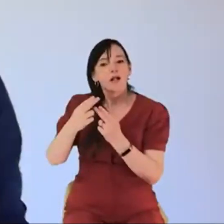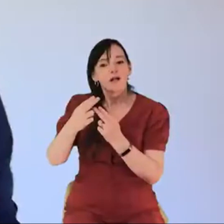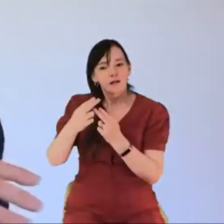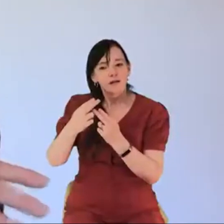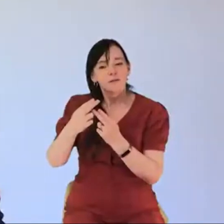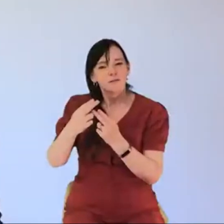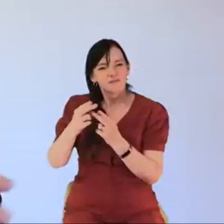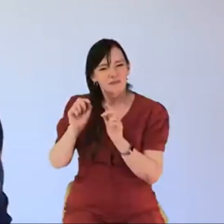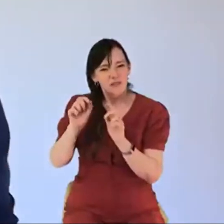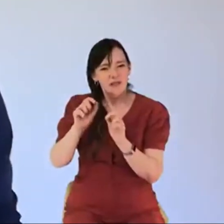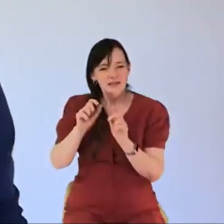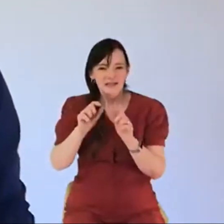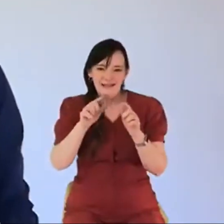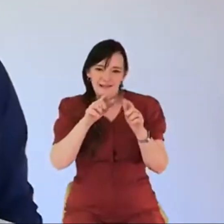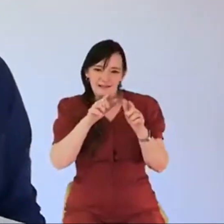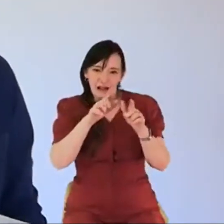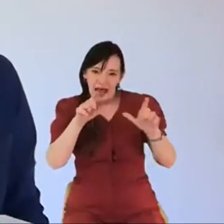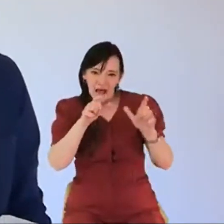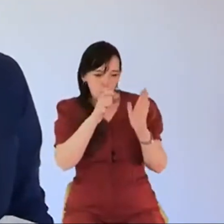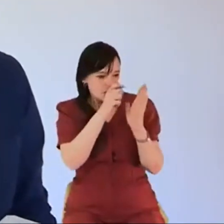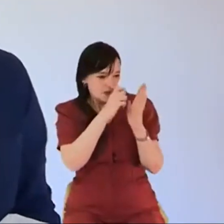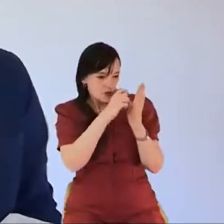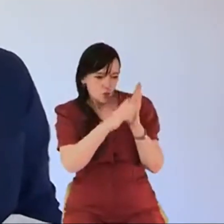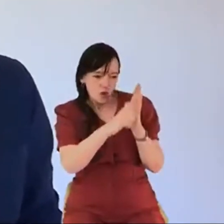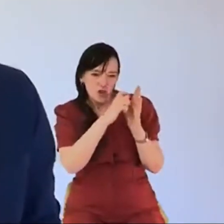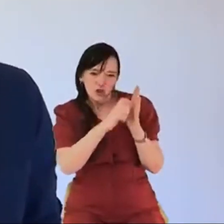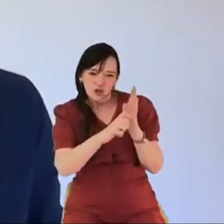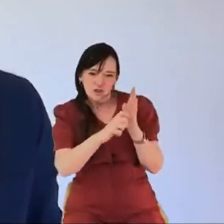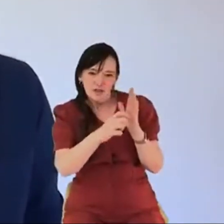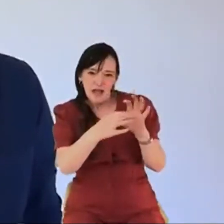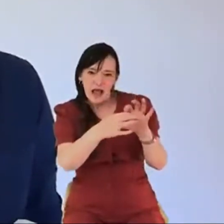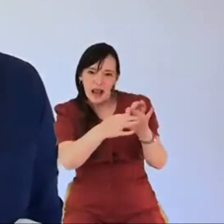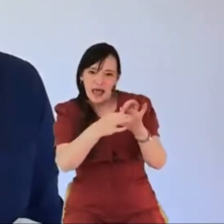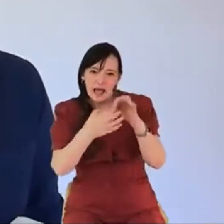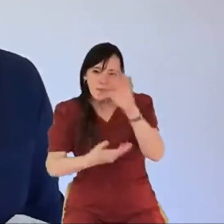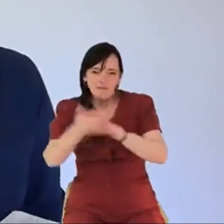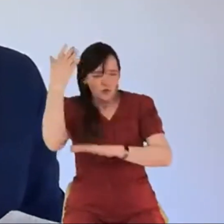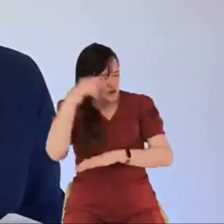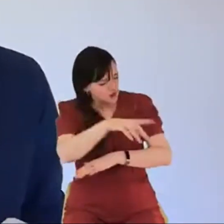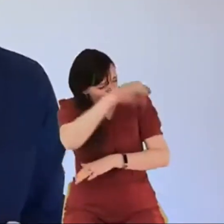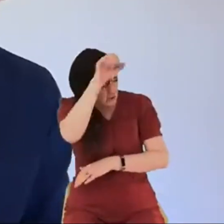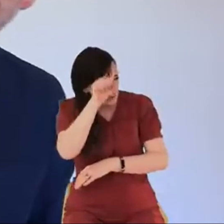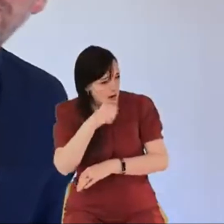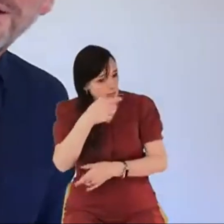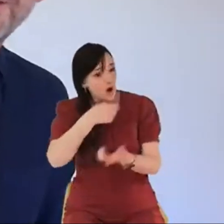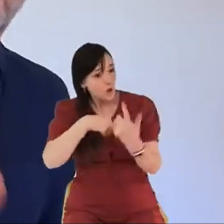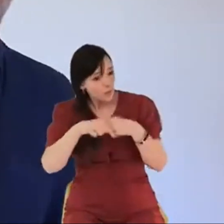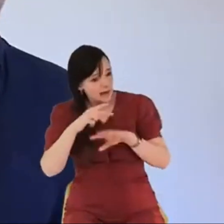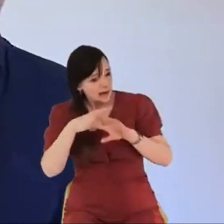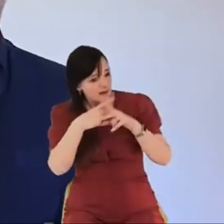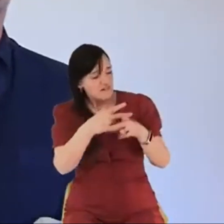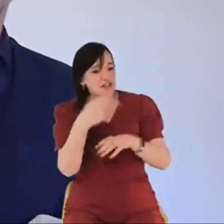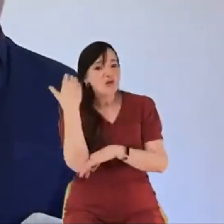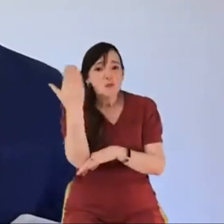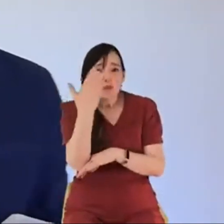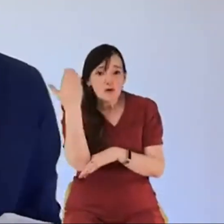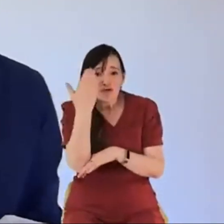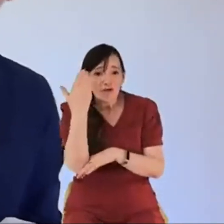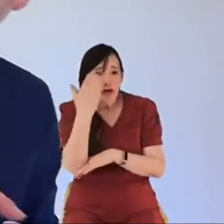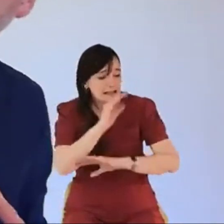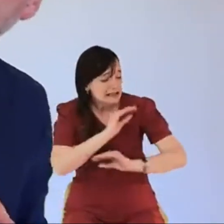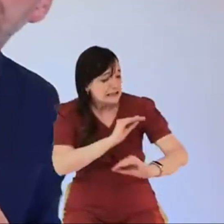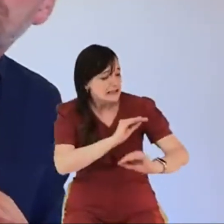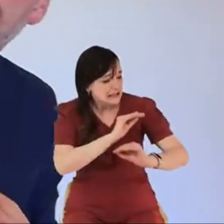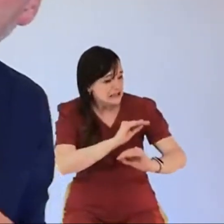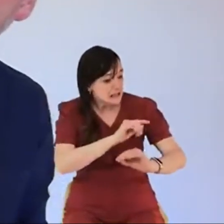yeah his language that picks up on what he said to them before he said don't you remember when we preach the gospel to you do you remember how